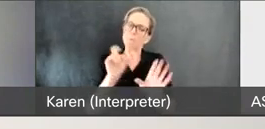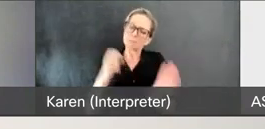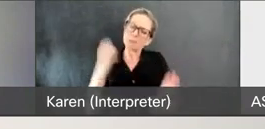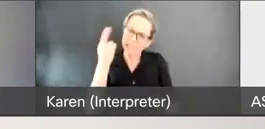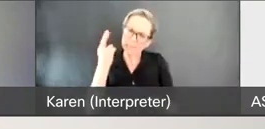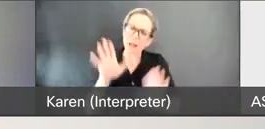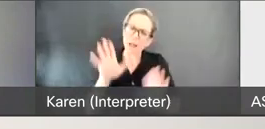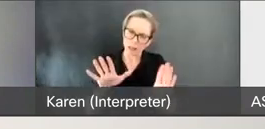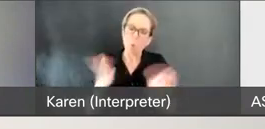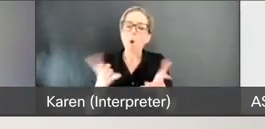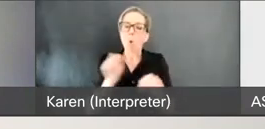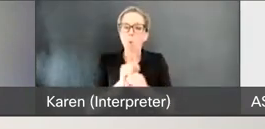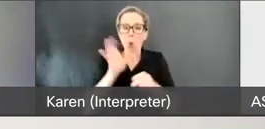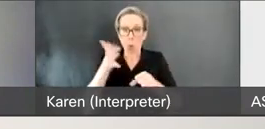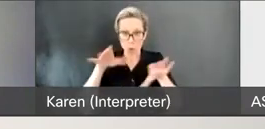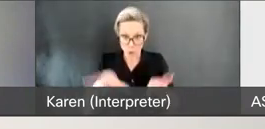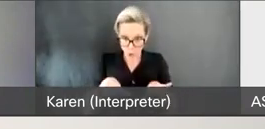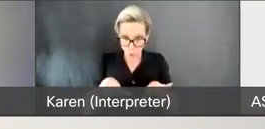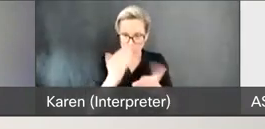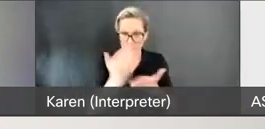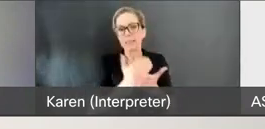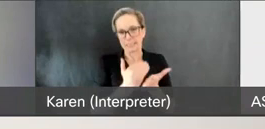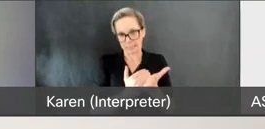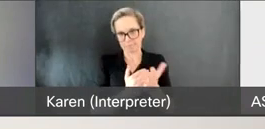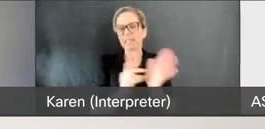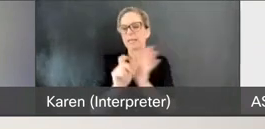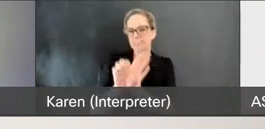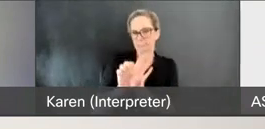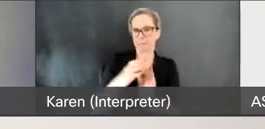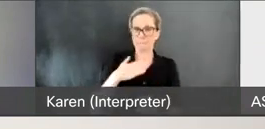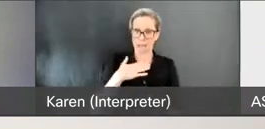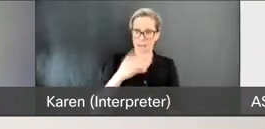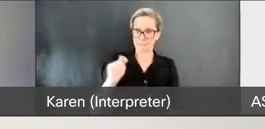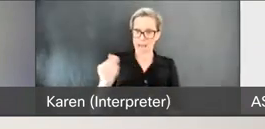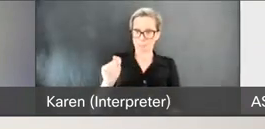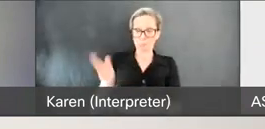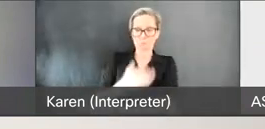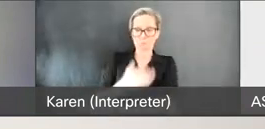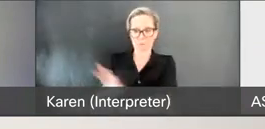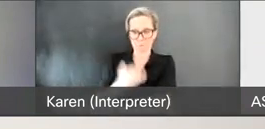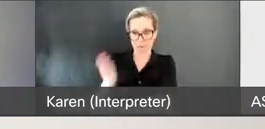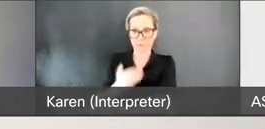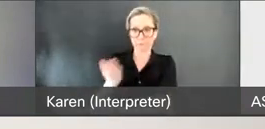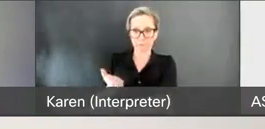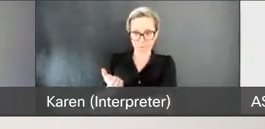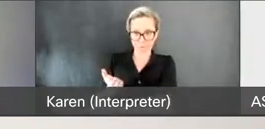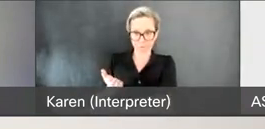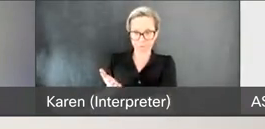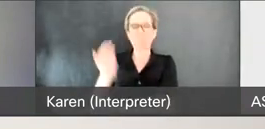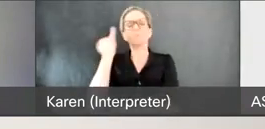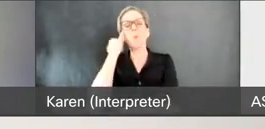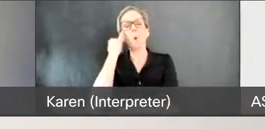that's going to be performed. So in my bathroom remodel, for example, if I wanted the